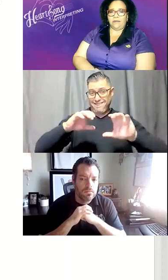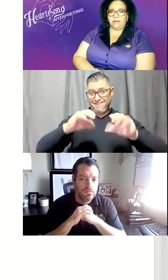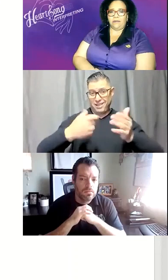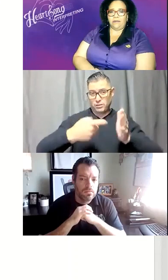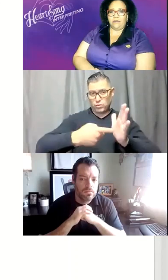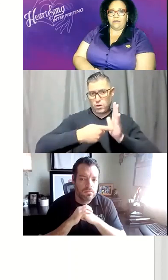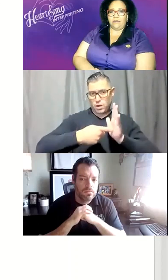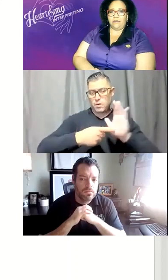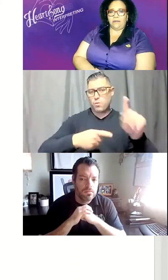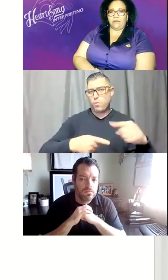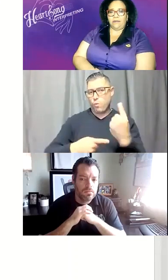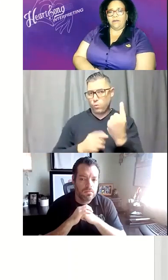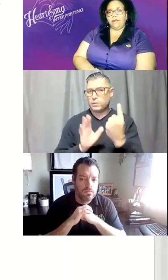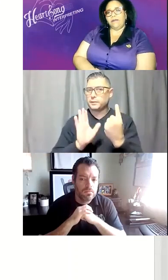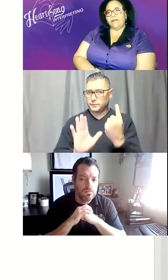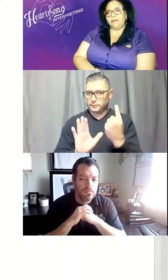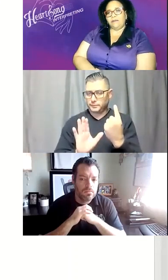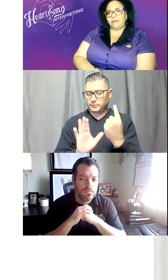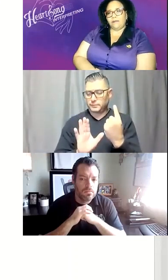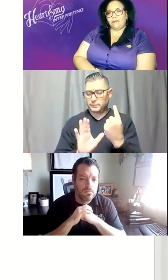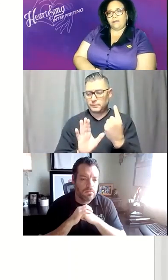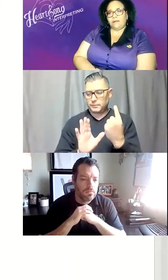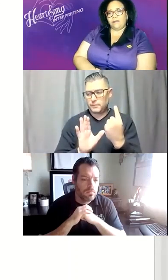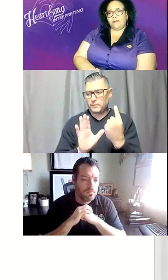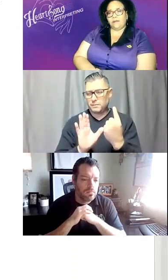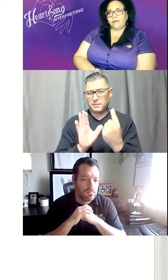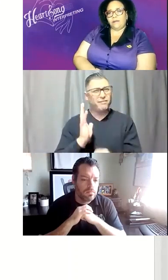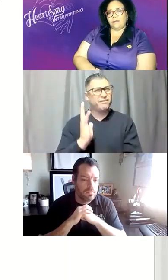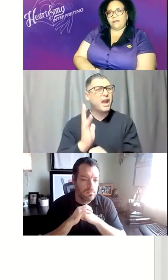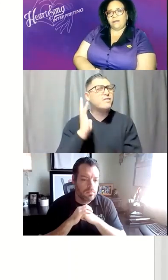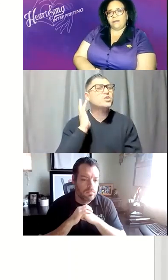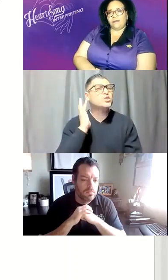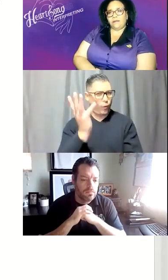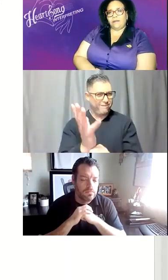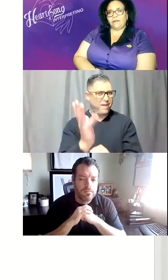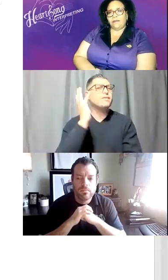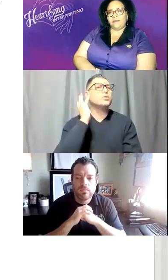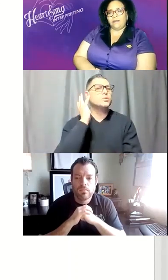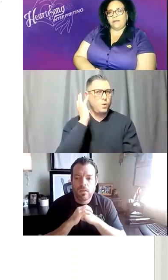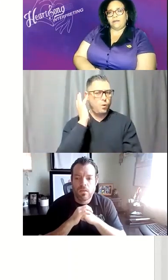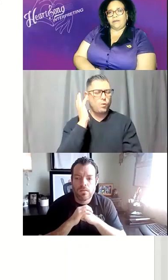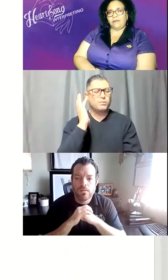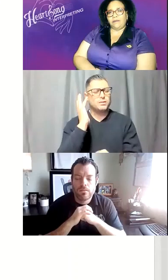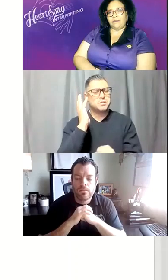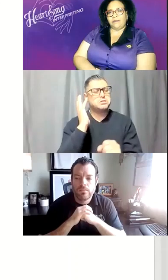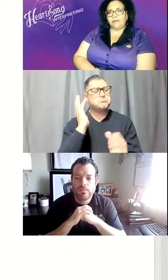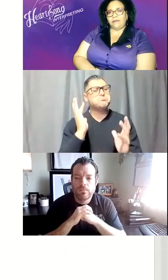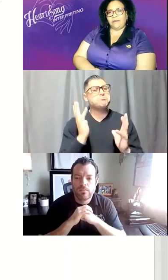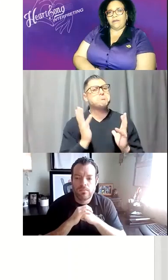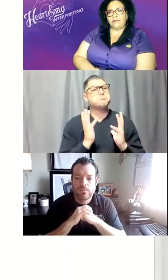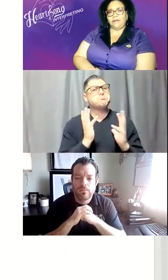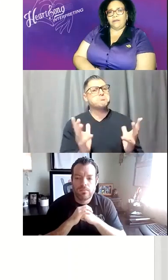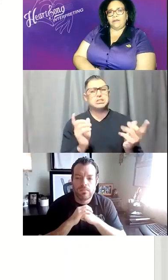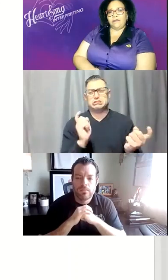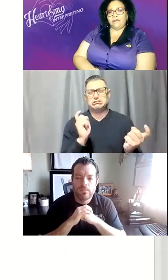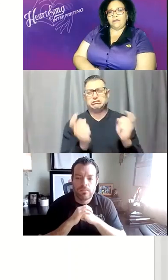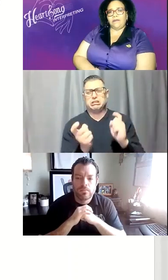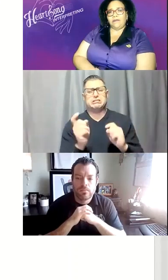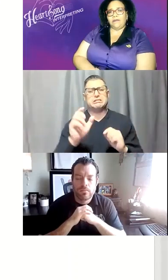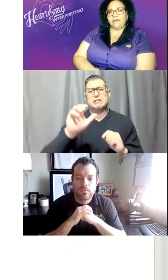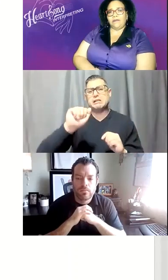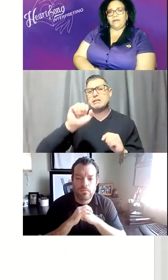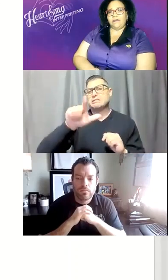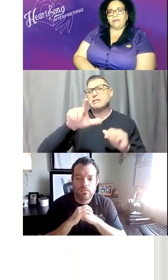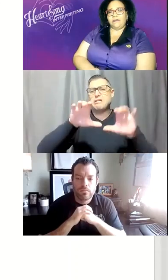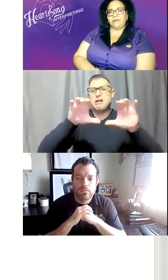except that about 5 years ago, I went ahead and went in and changed the American Sign Language courses.